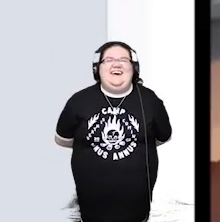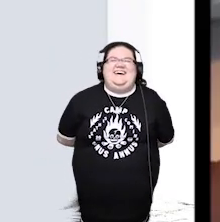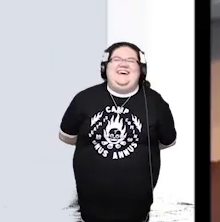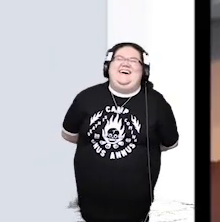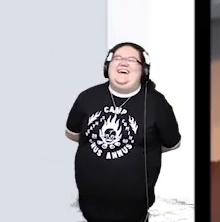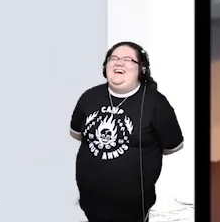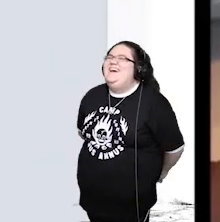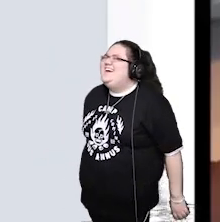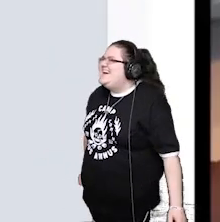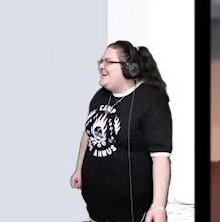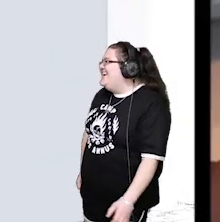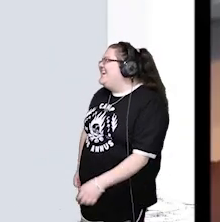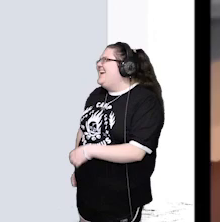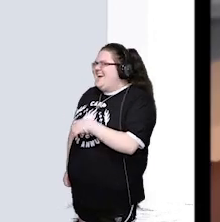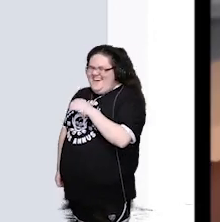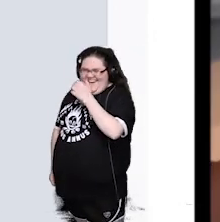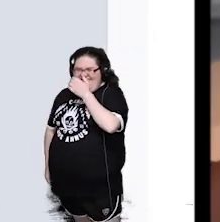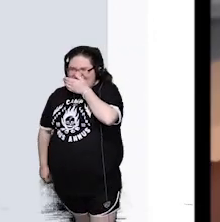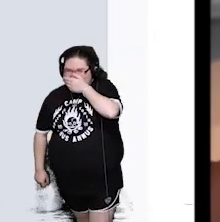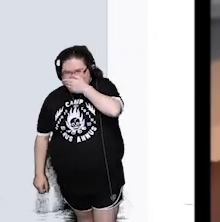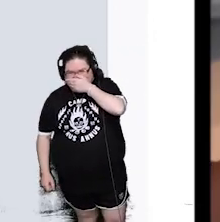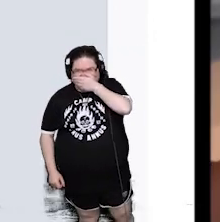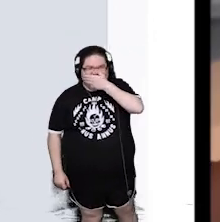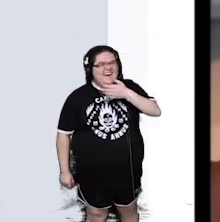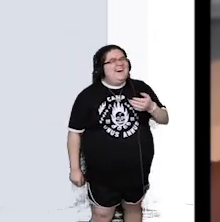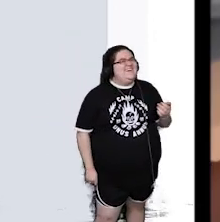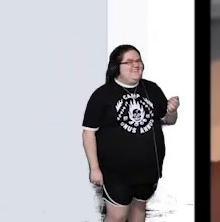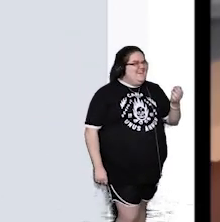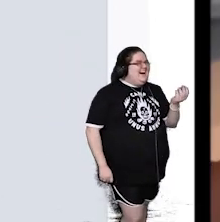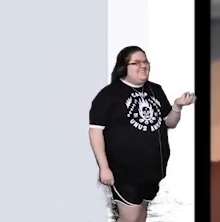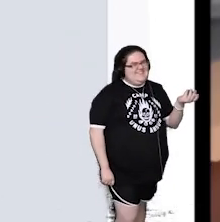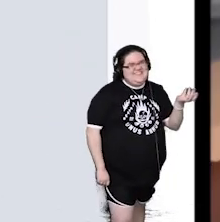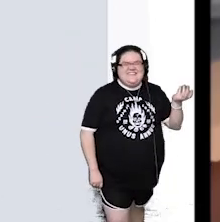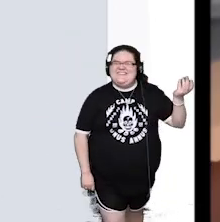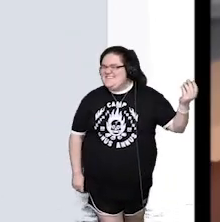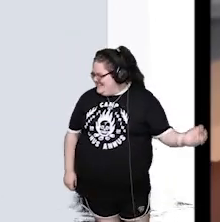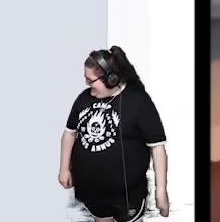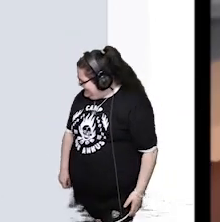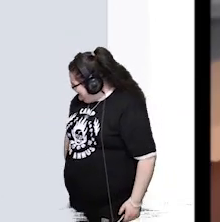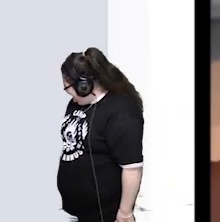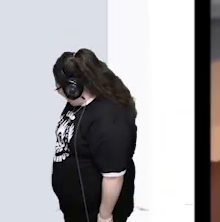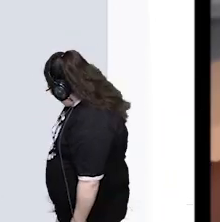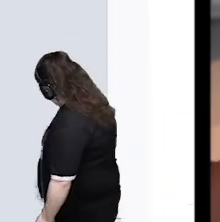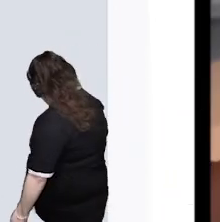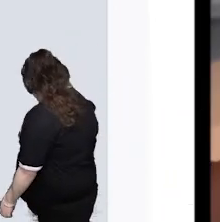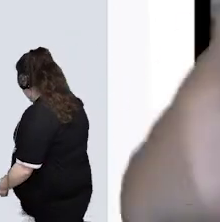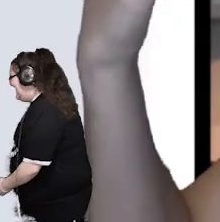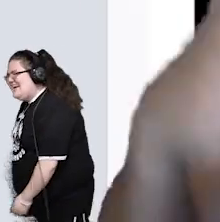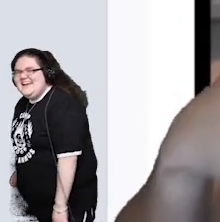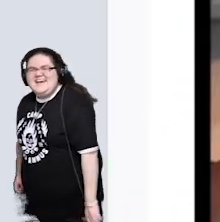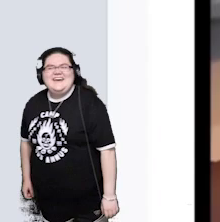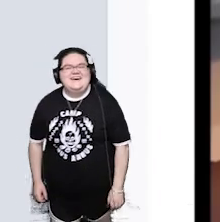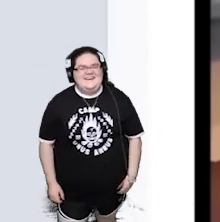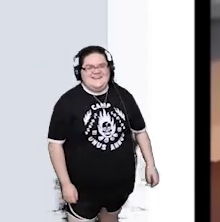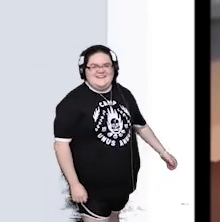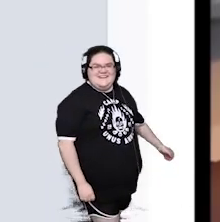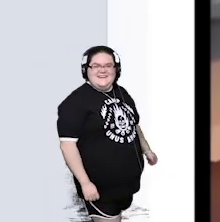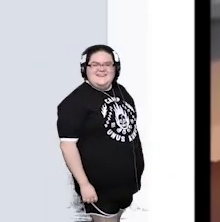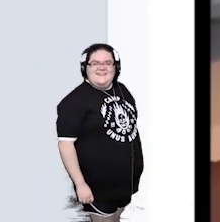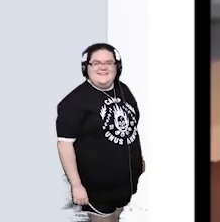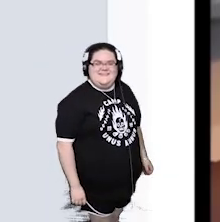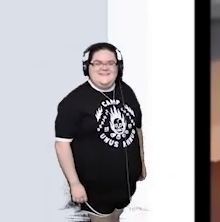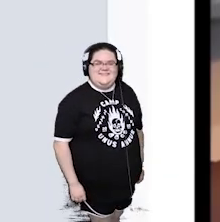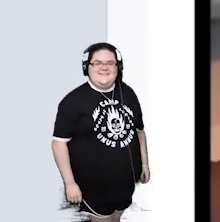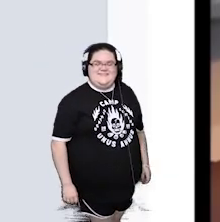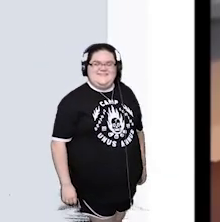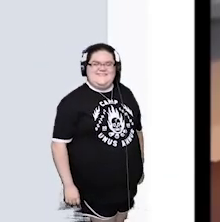the week. Hopefully you guys enjoyed. If you did, make sure you subscribe to the channel. If you want to check out Reggie of Ancient Epic, there'll be a link in the description below to